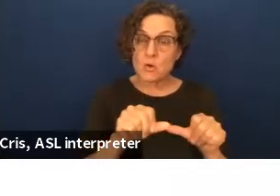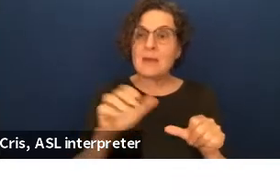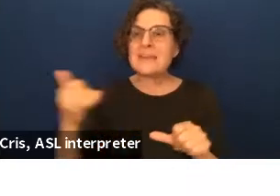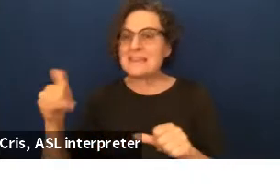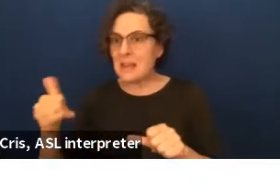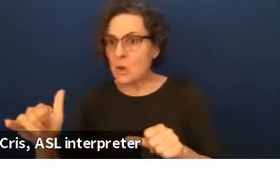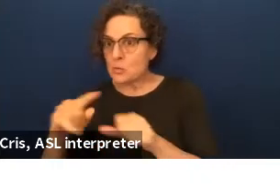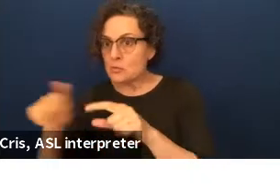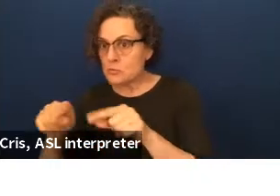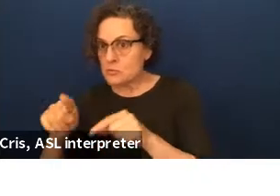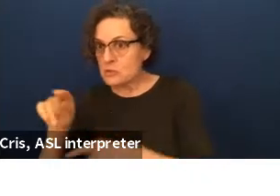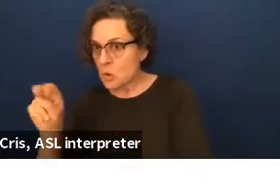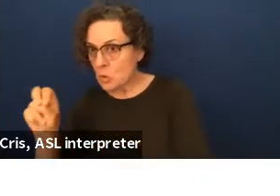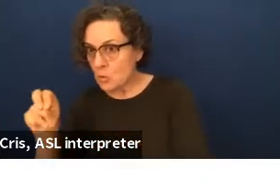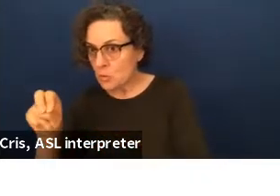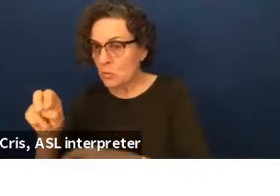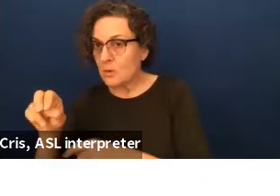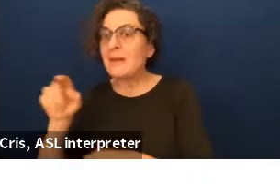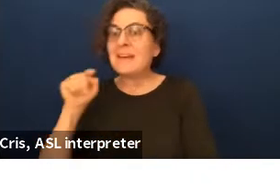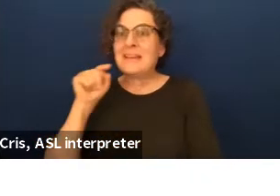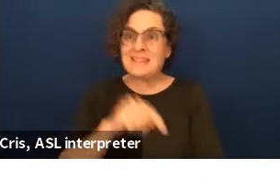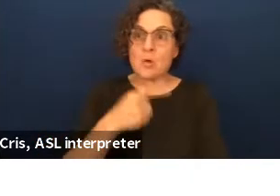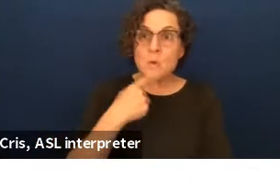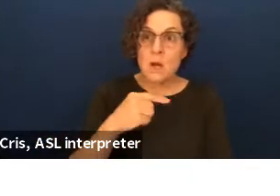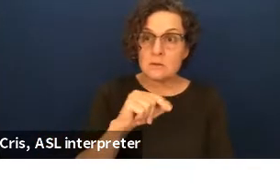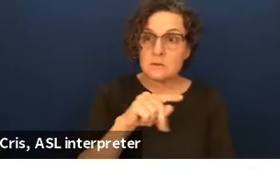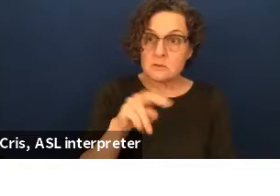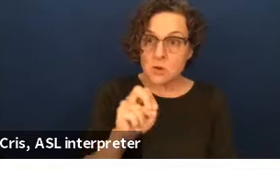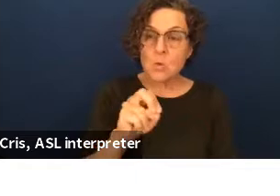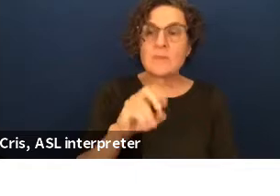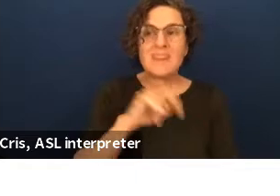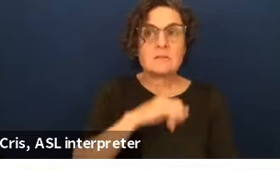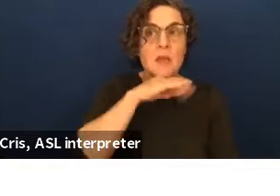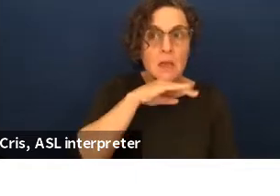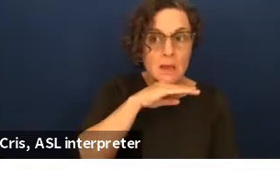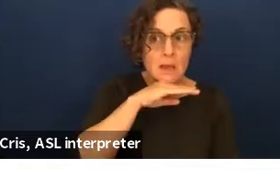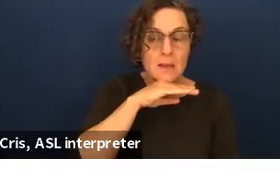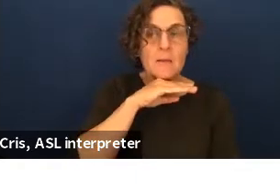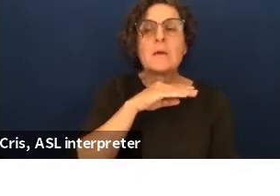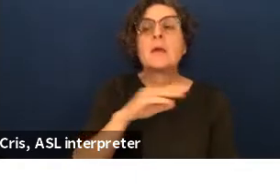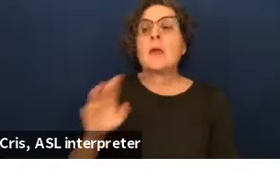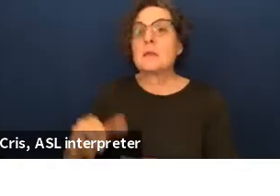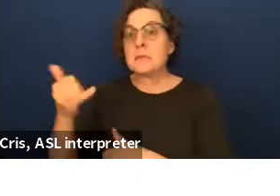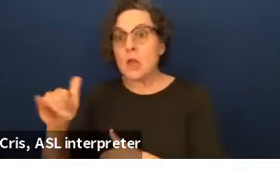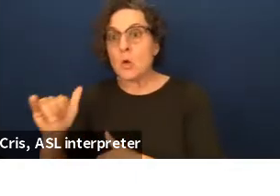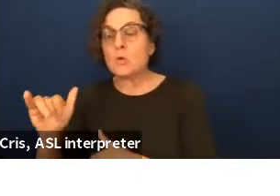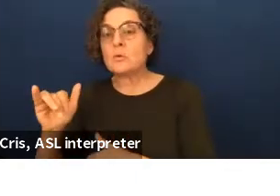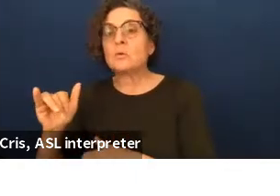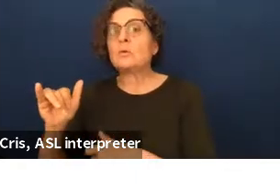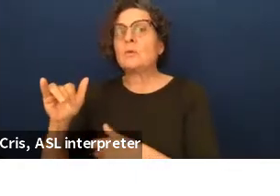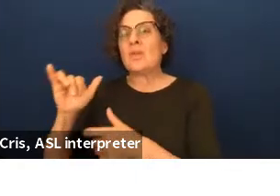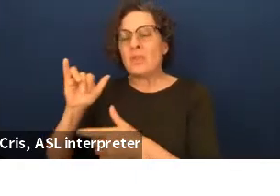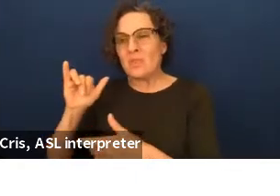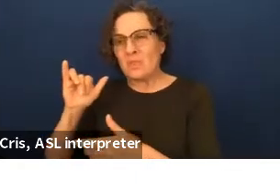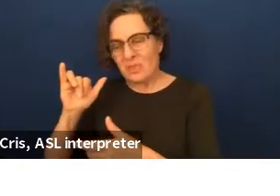zone, and the yellow zone is where we don and doff, or our